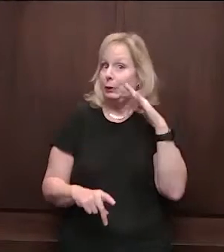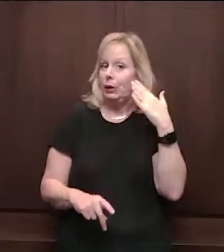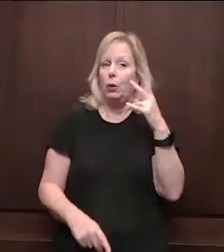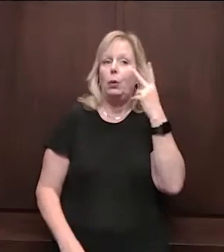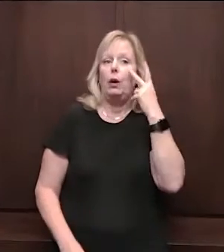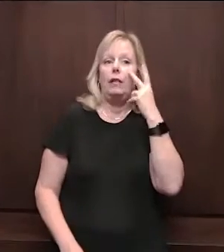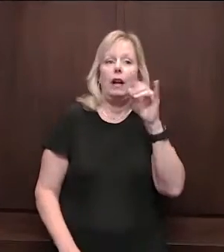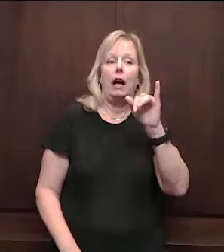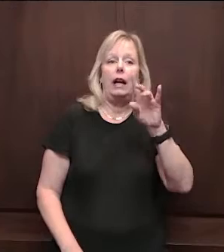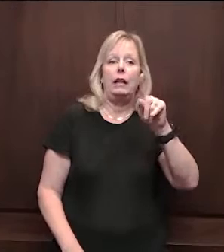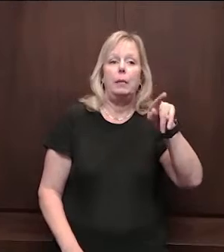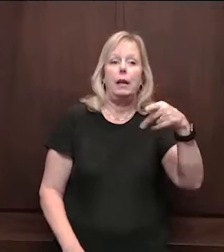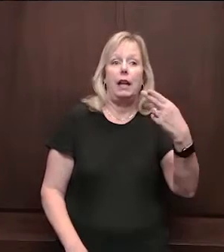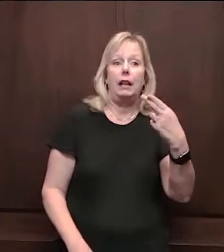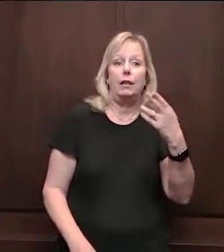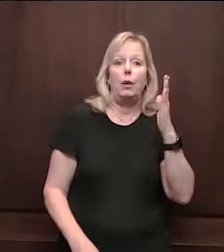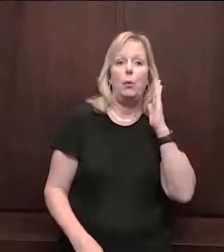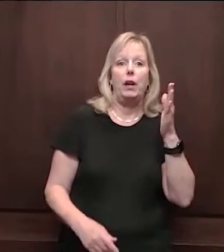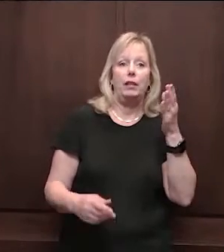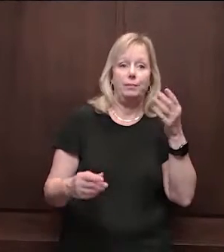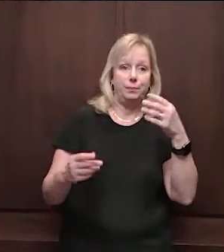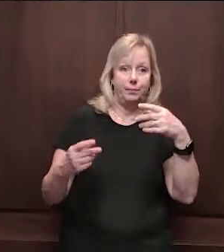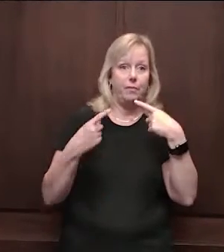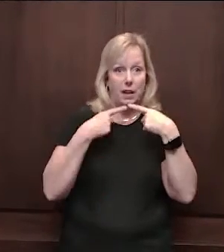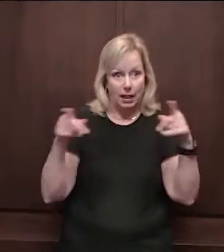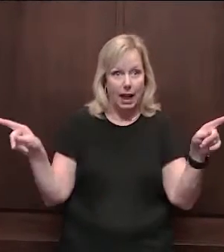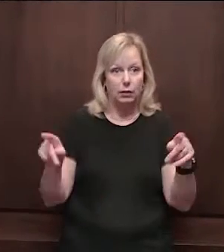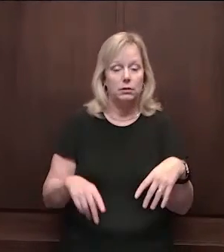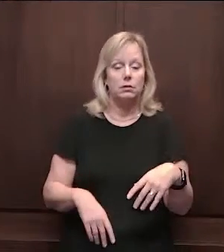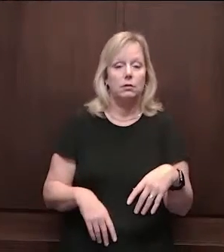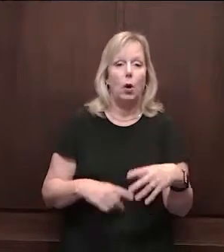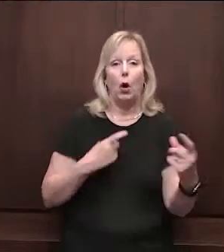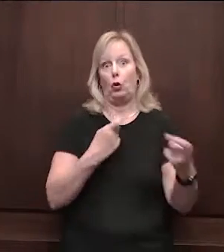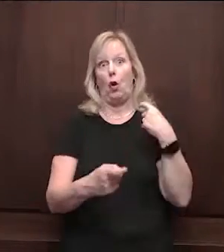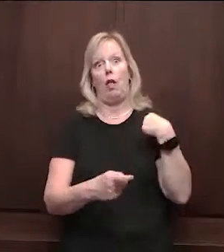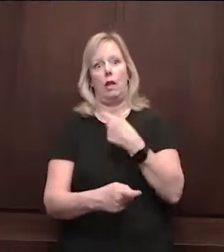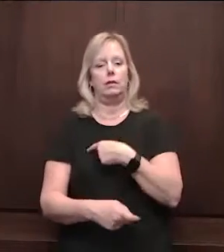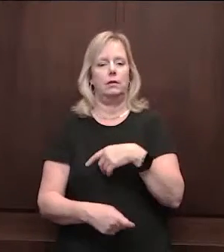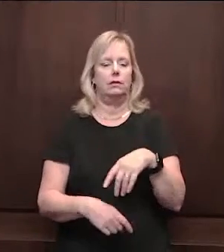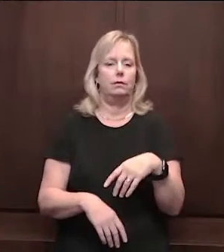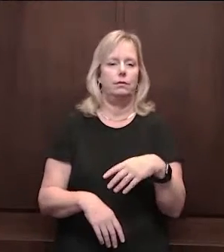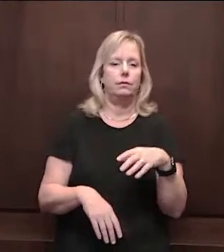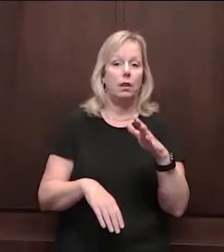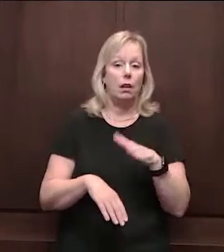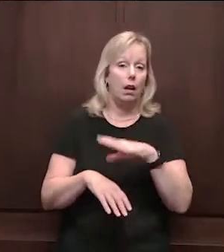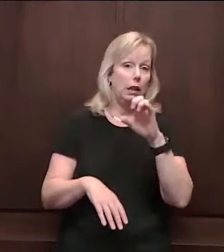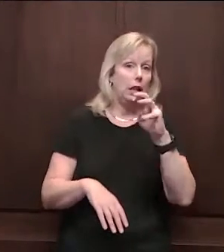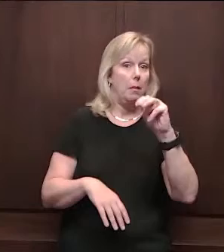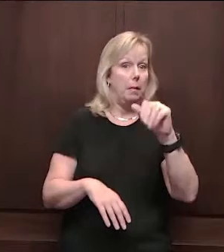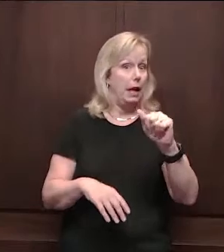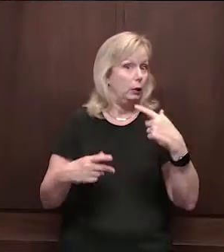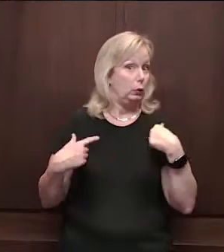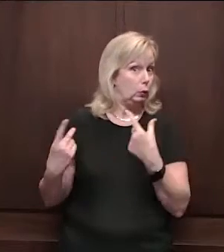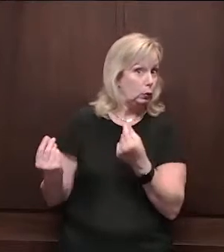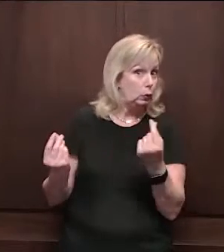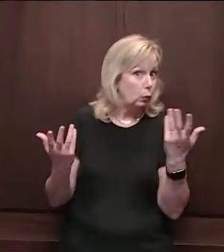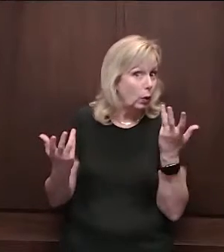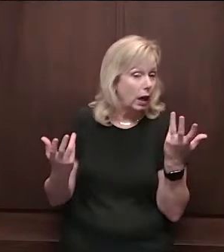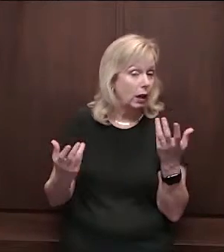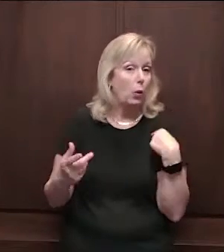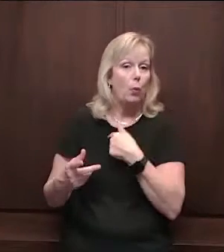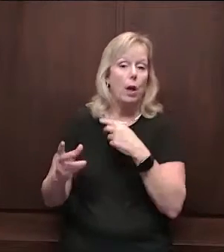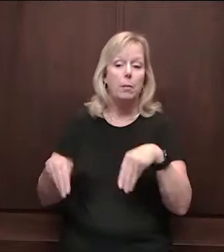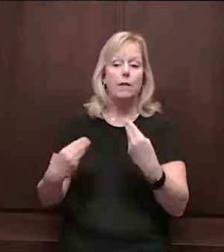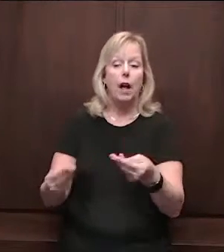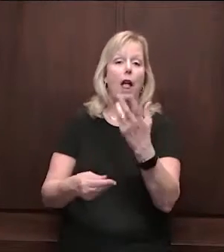for IDPH to give that call to us. On the EMA side, we provided 13 of our